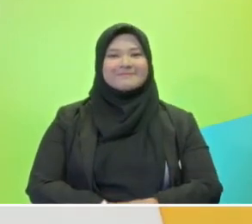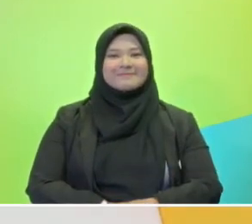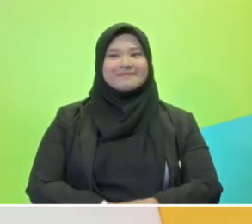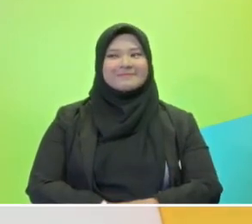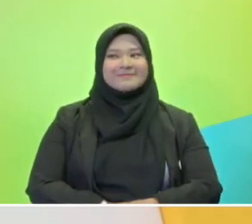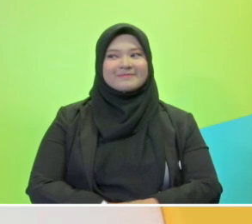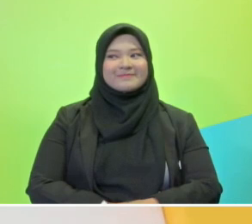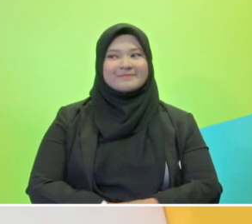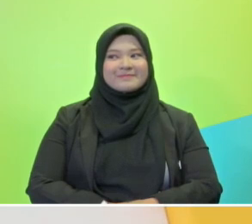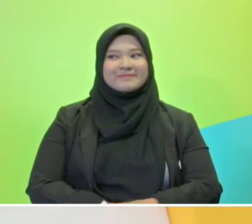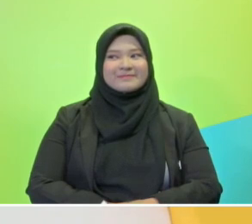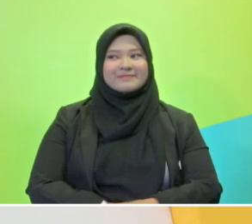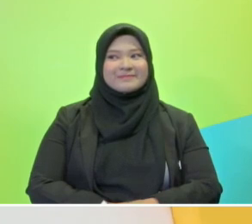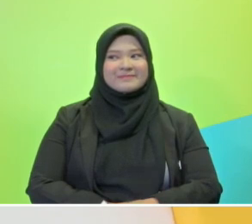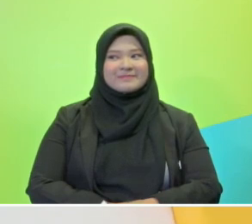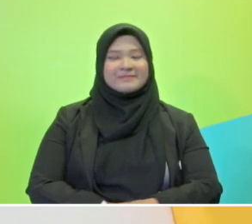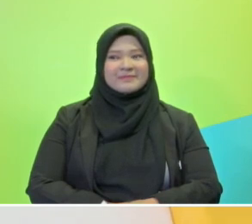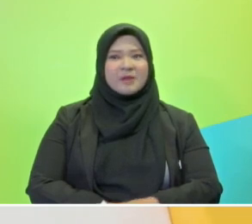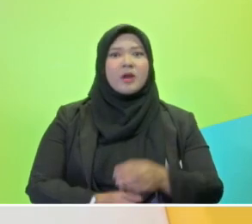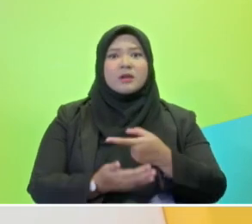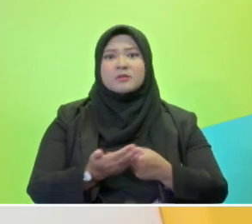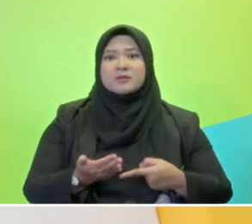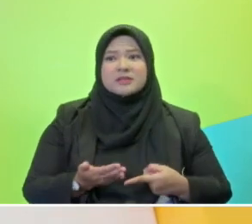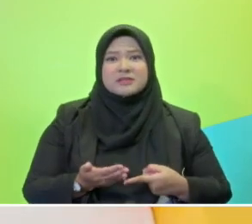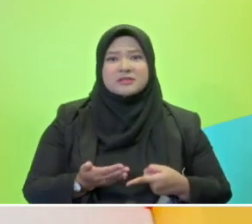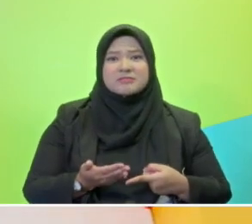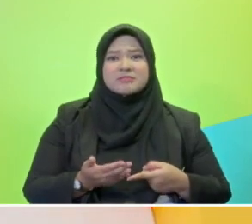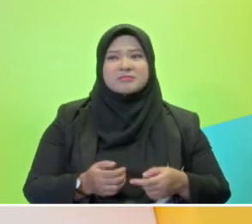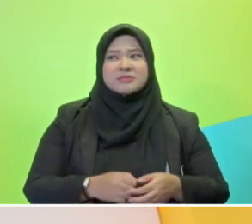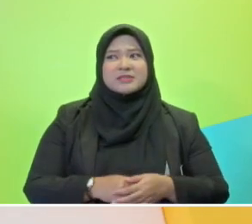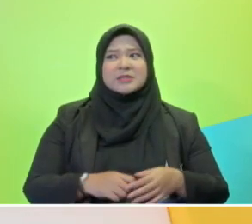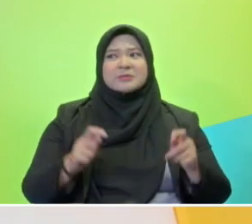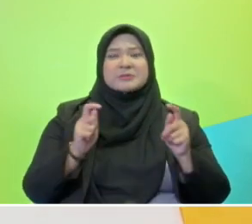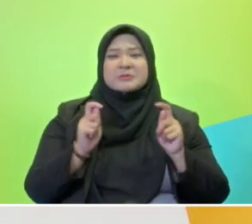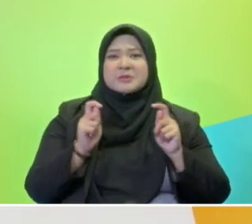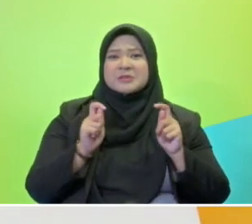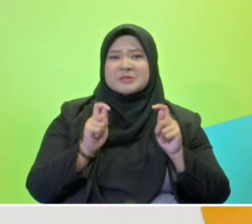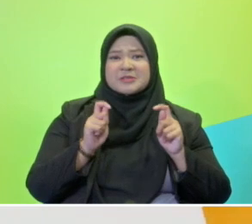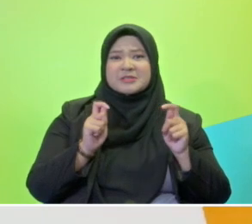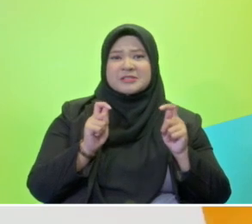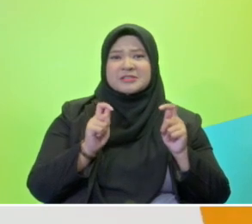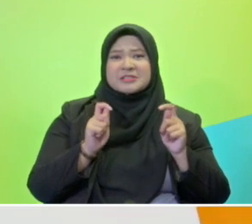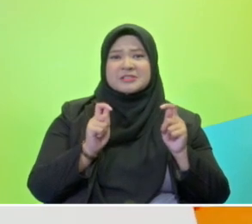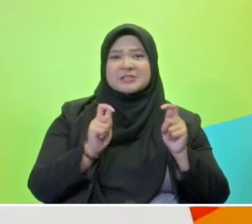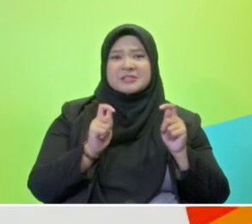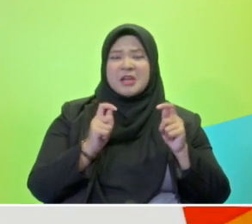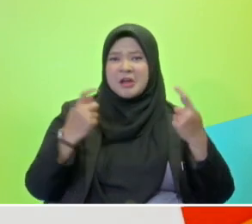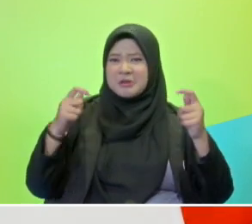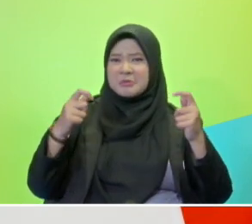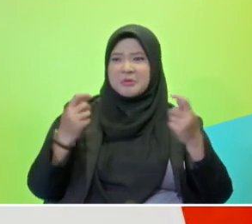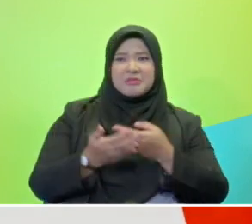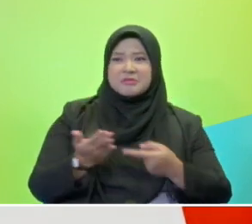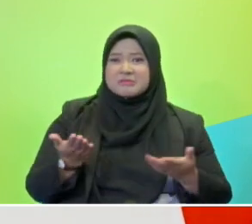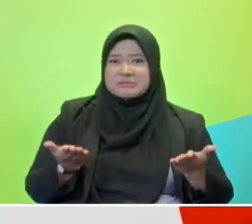Teacher, I'm so afraid to take this out. Oh my god! What has Al-Fateh got? Very slimy. Oh my god, what